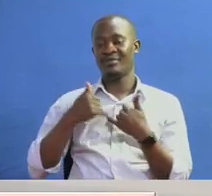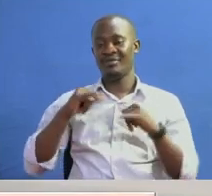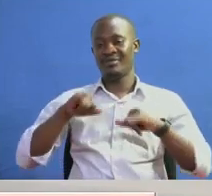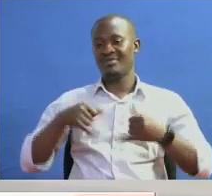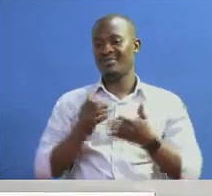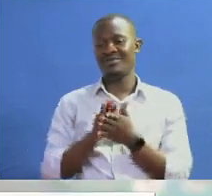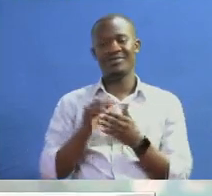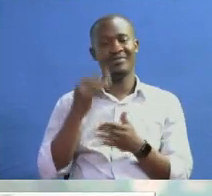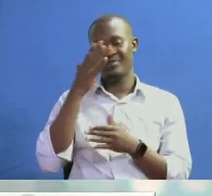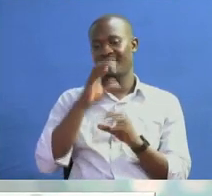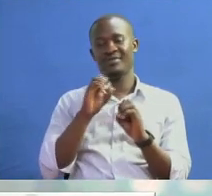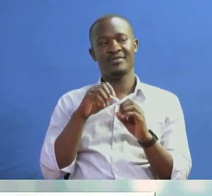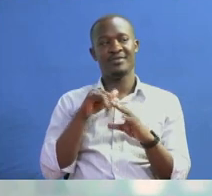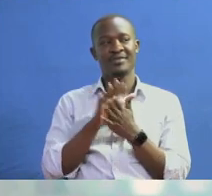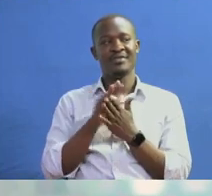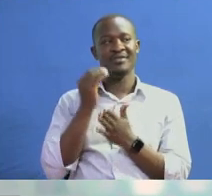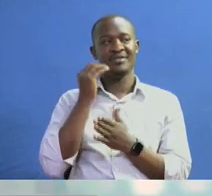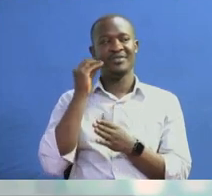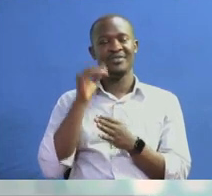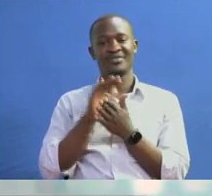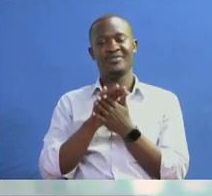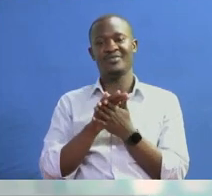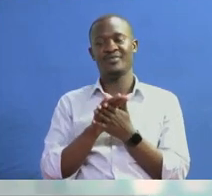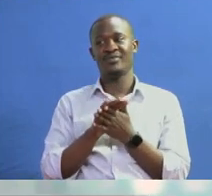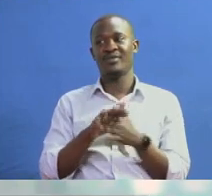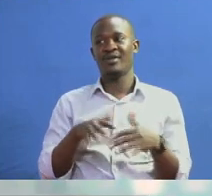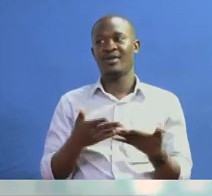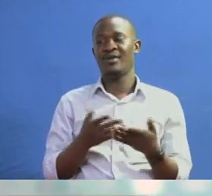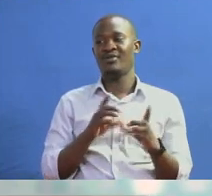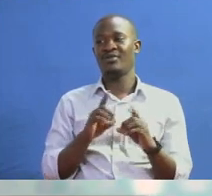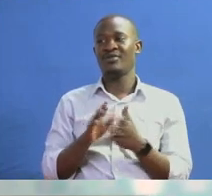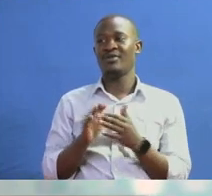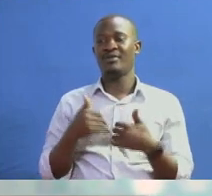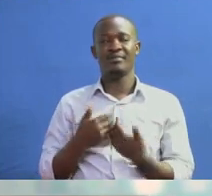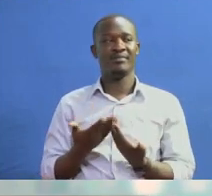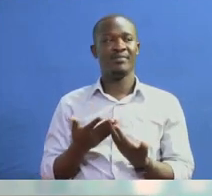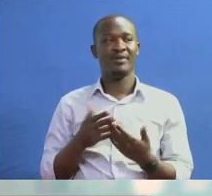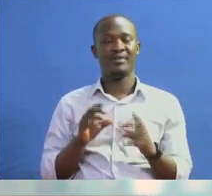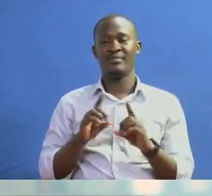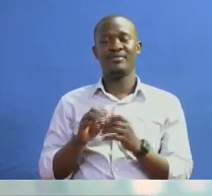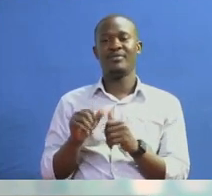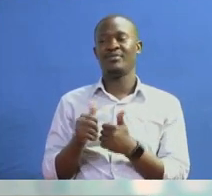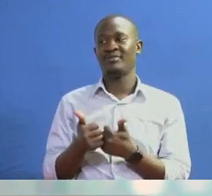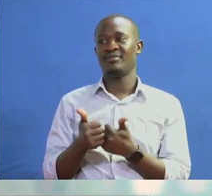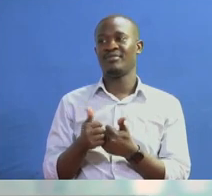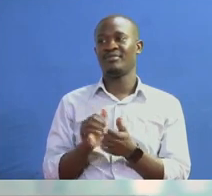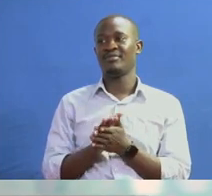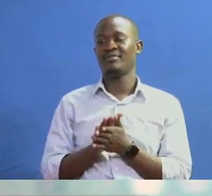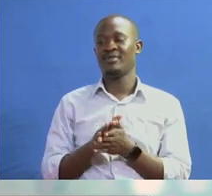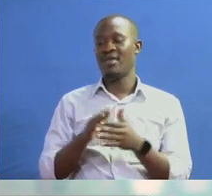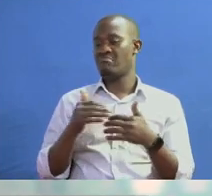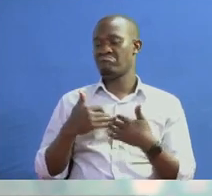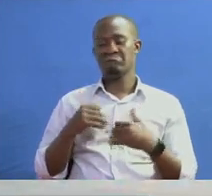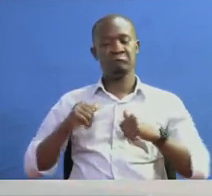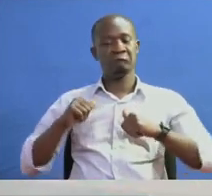face. Yeah, this is home to you, right? Thank you. How are you doing this evening? I'm doing fine. All right, glad to have